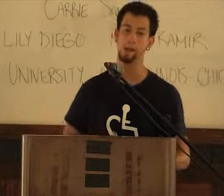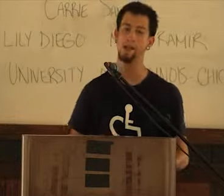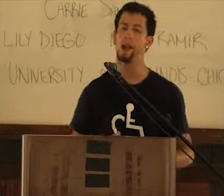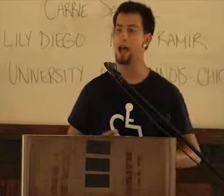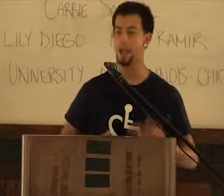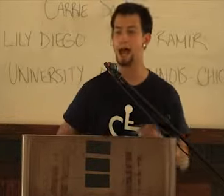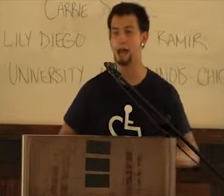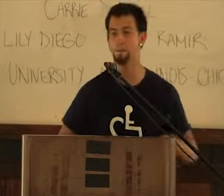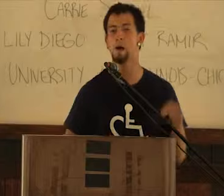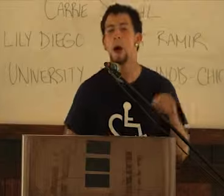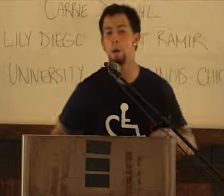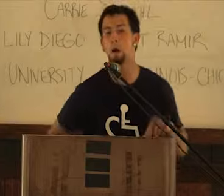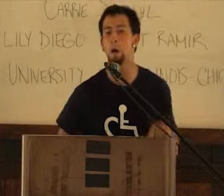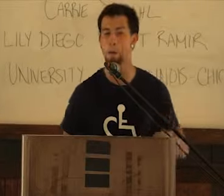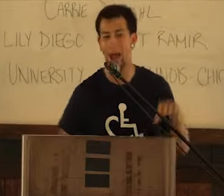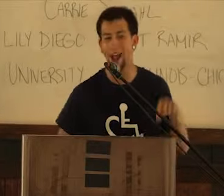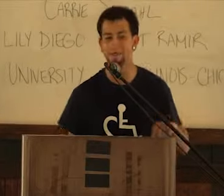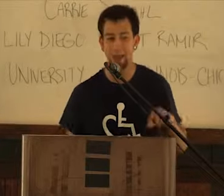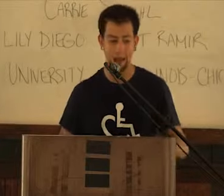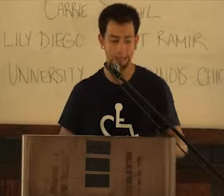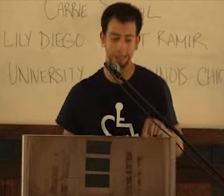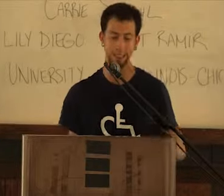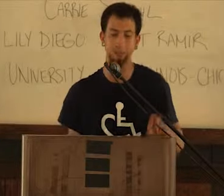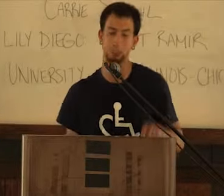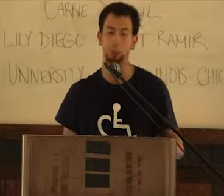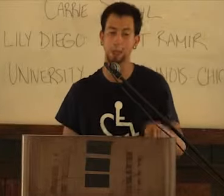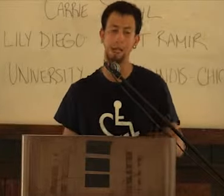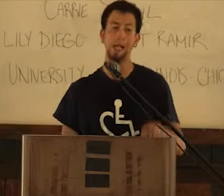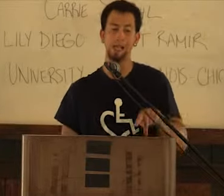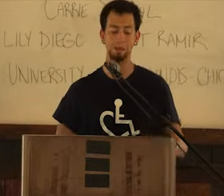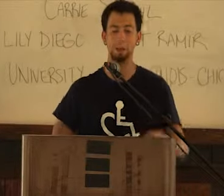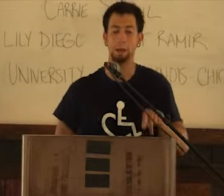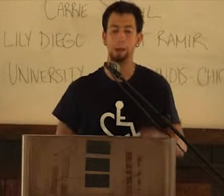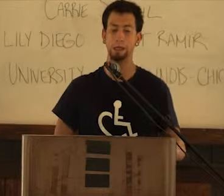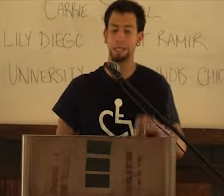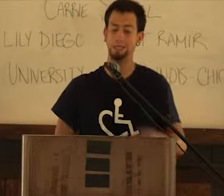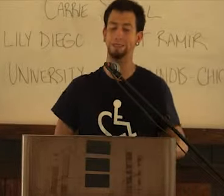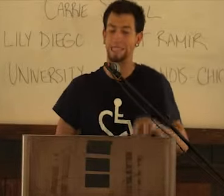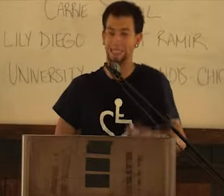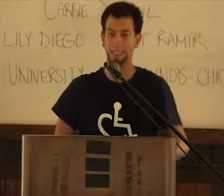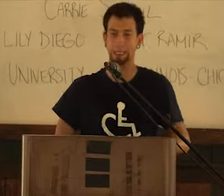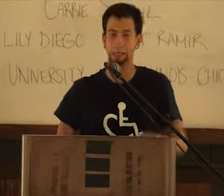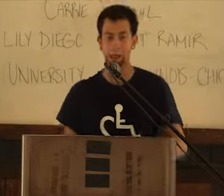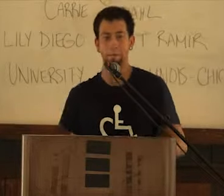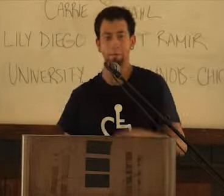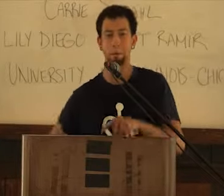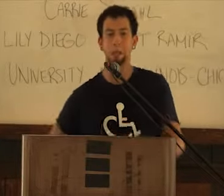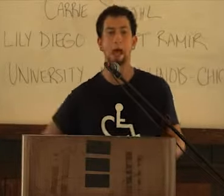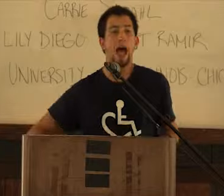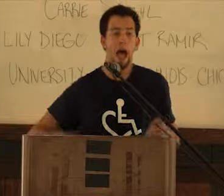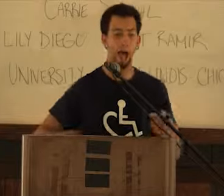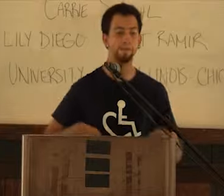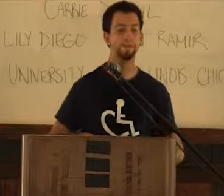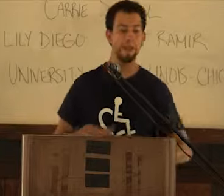real. And I am a poet. I am not just some story that my mother tells my sister.